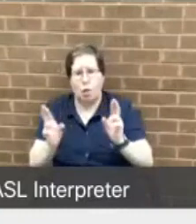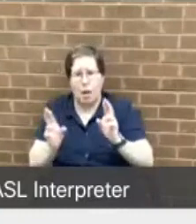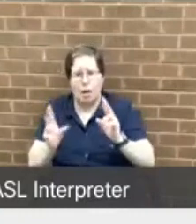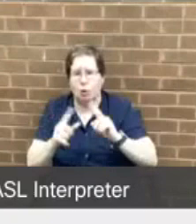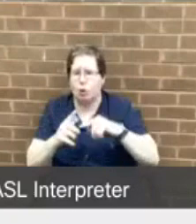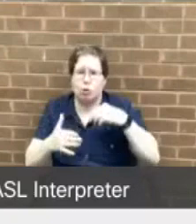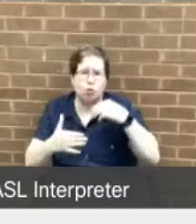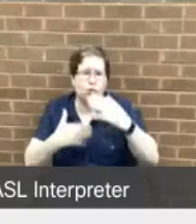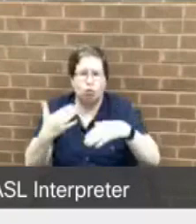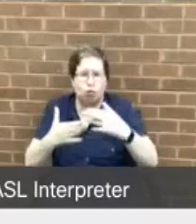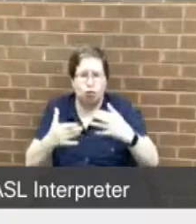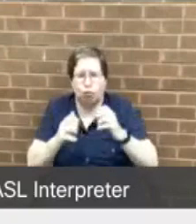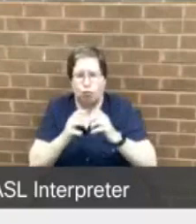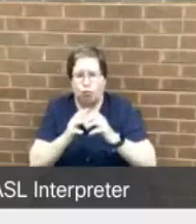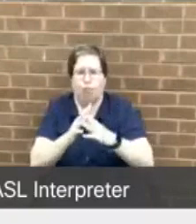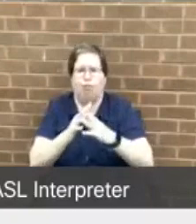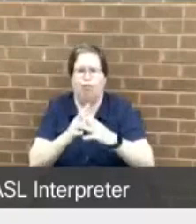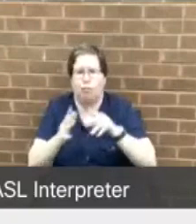terms of implementation,